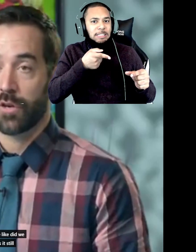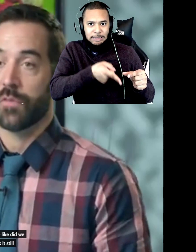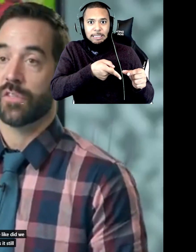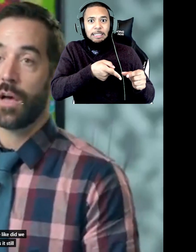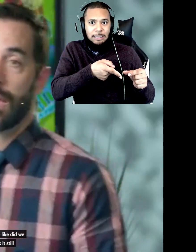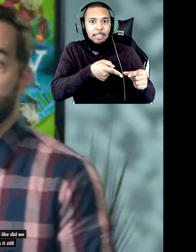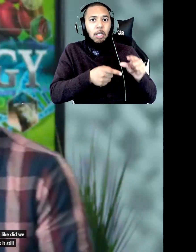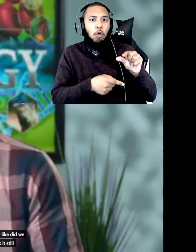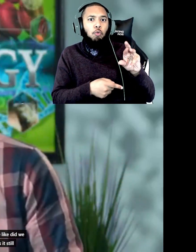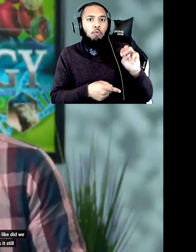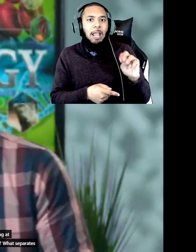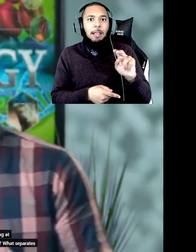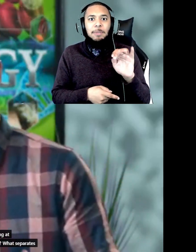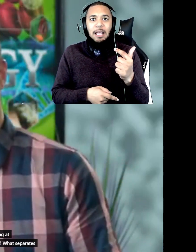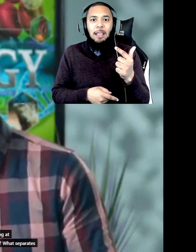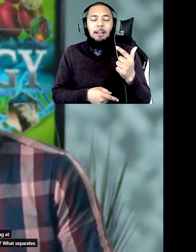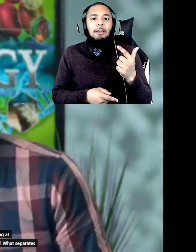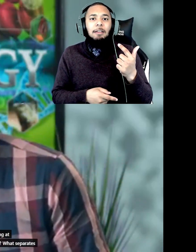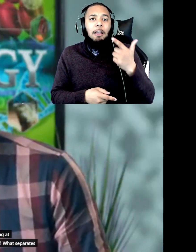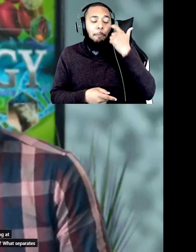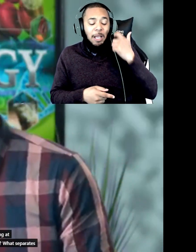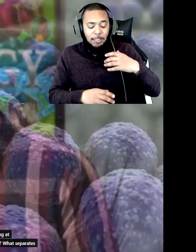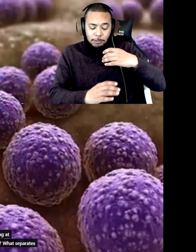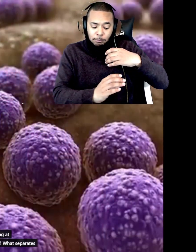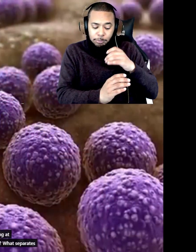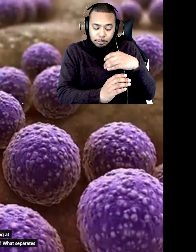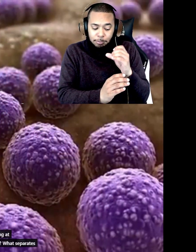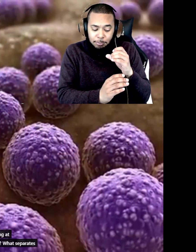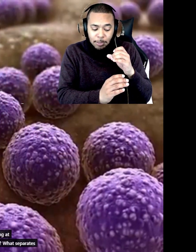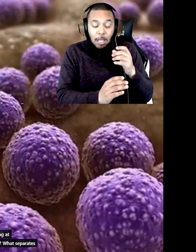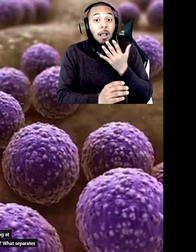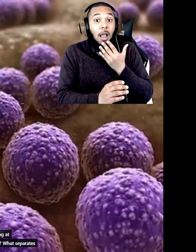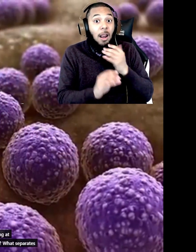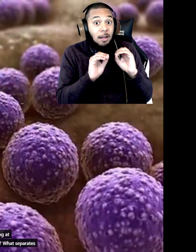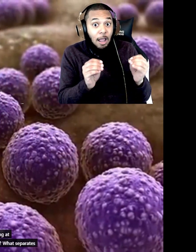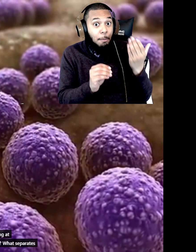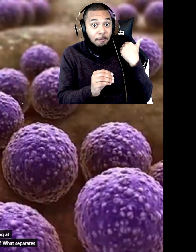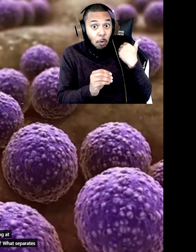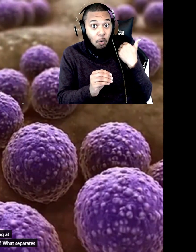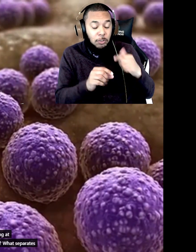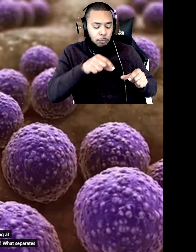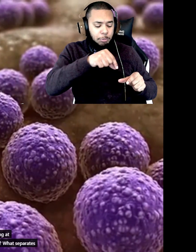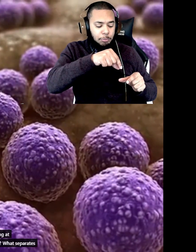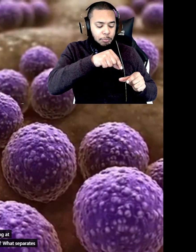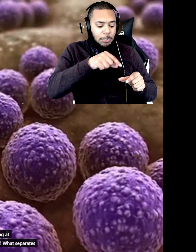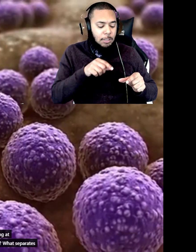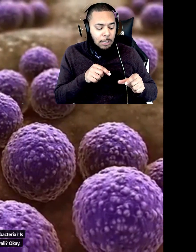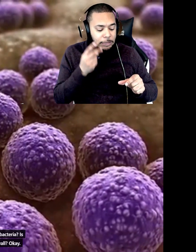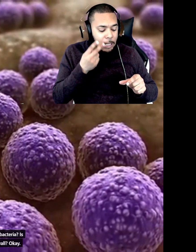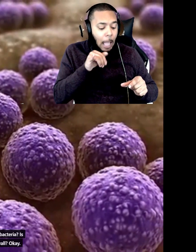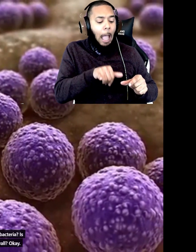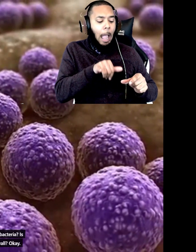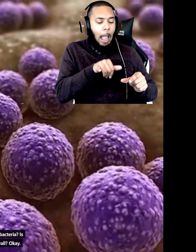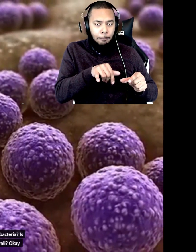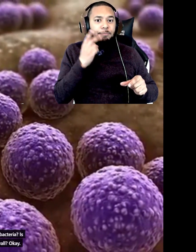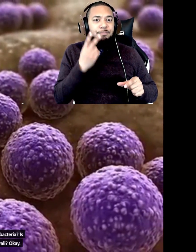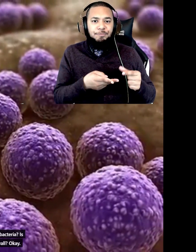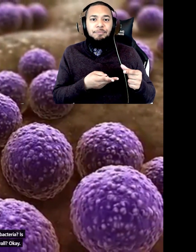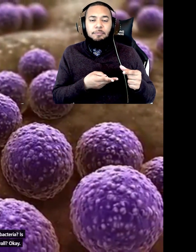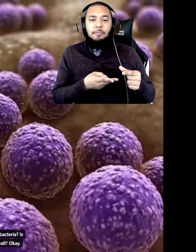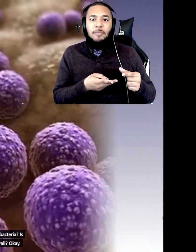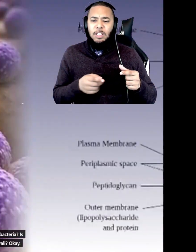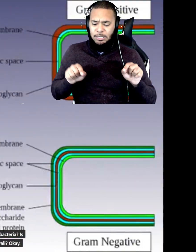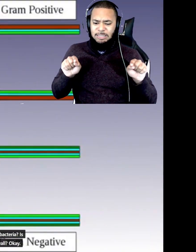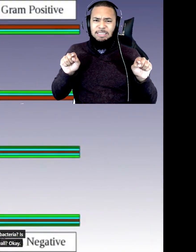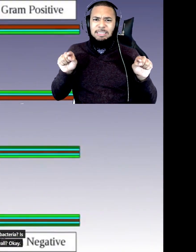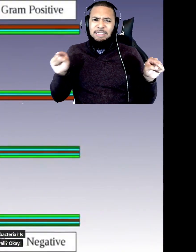wash it off the slide? Is it still there? Are we looking at nothing? Gram-positive bacteria, what separates them from gram-negative